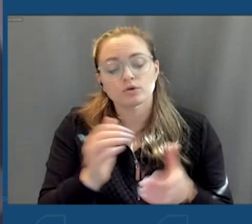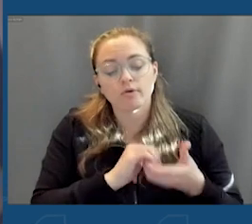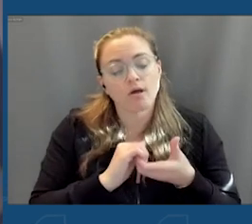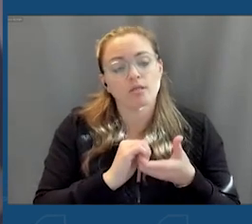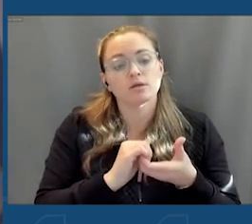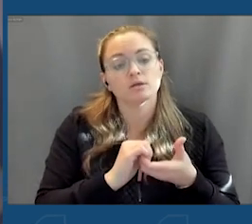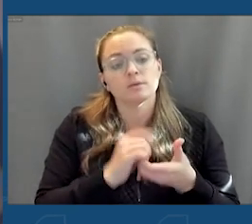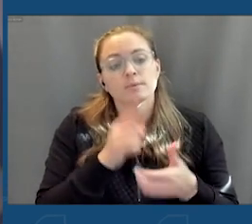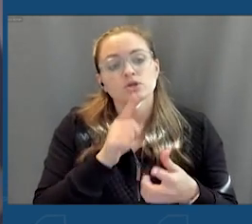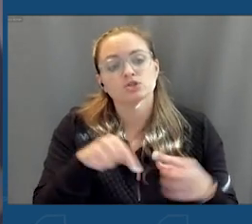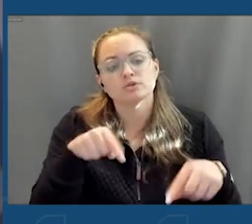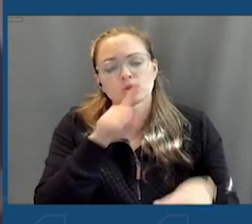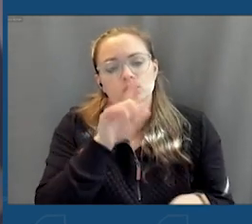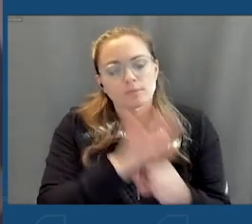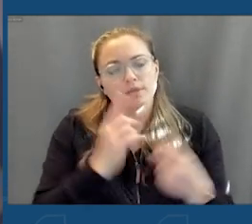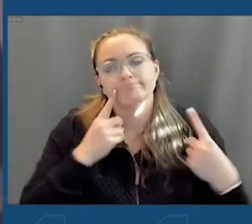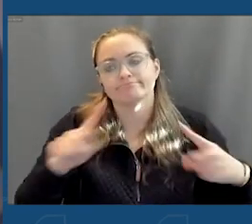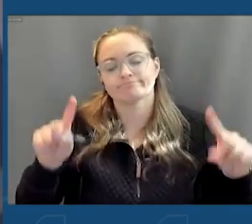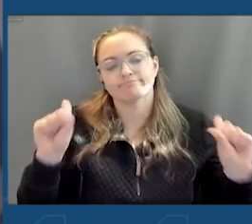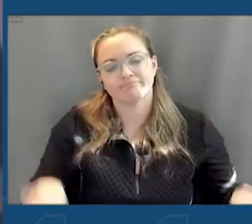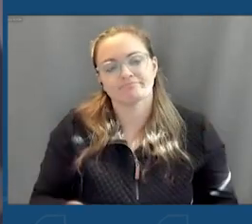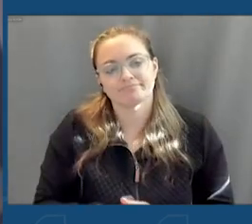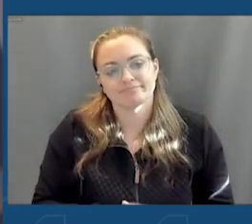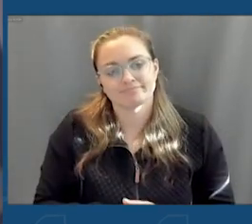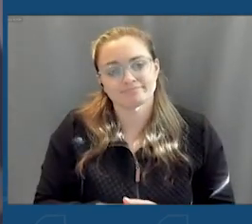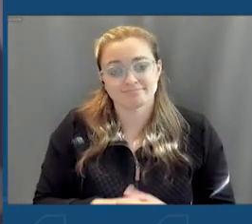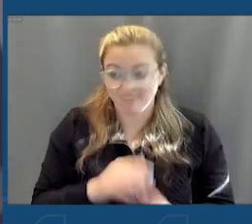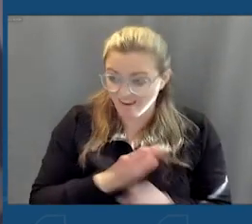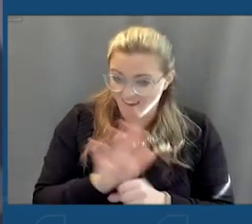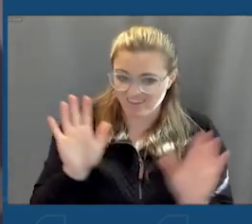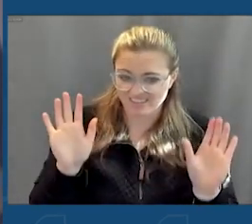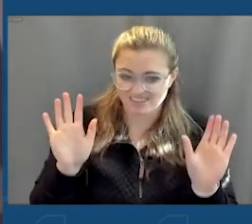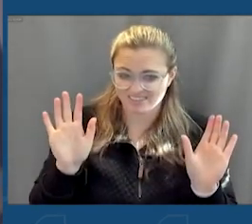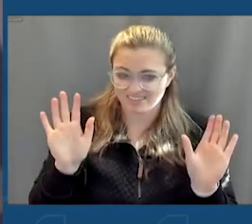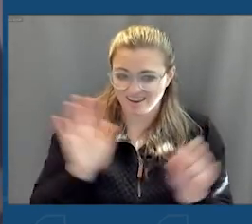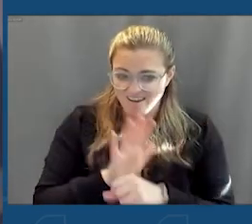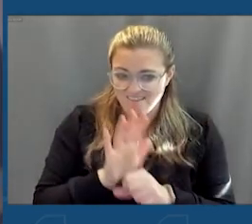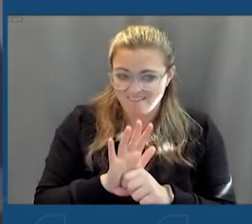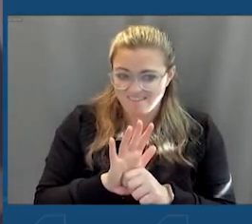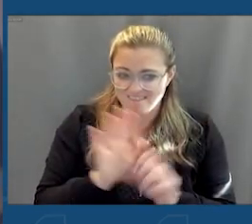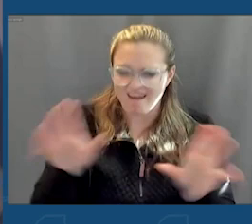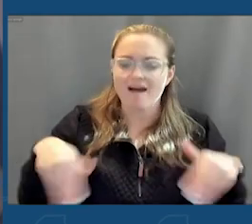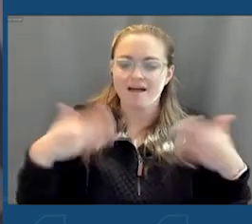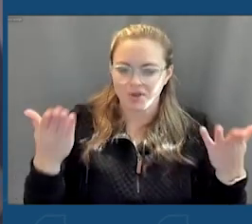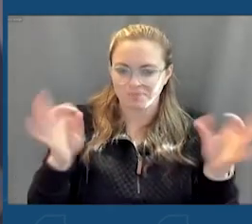to make this commitment come to fruition. Have I said enough? I go.